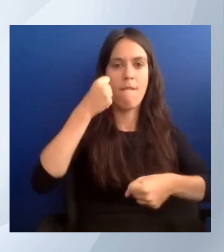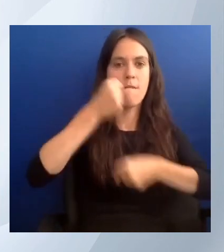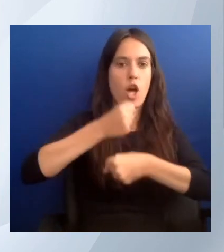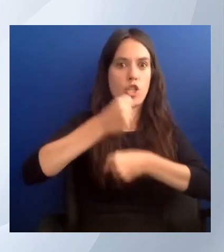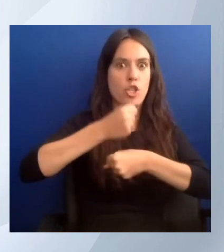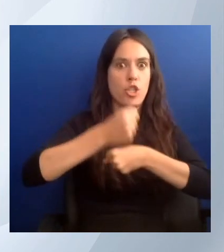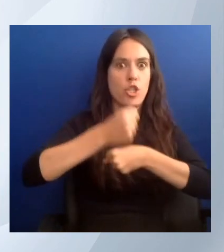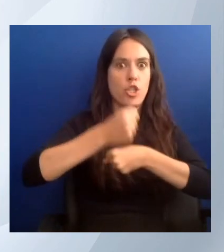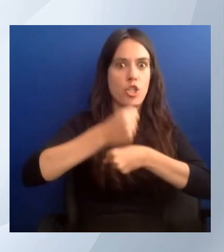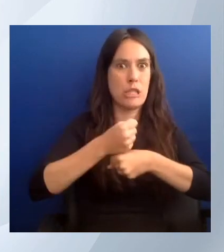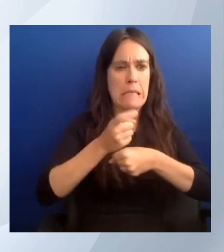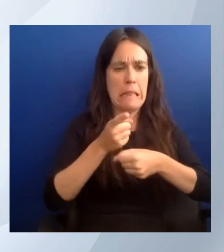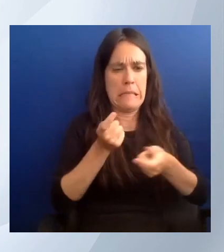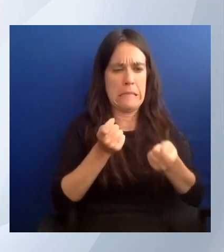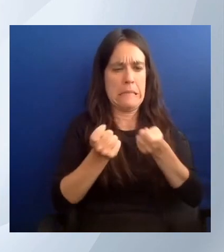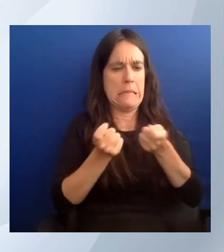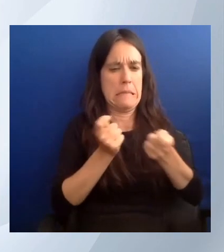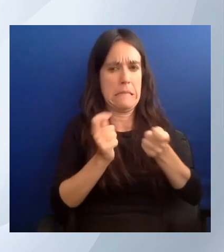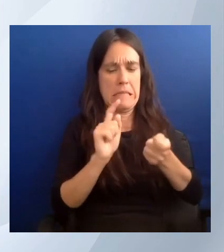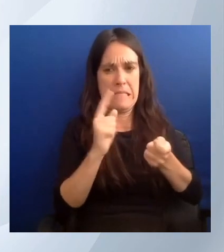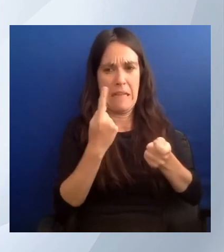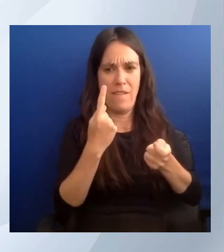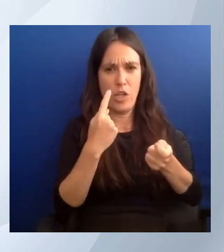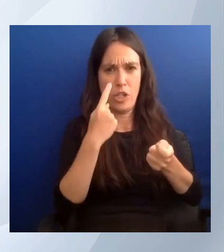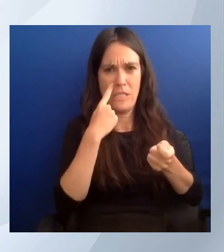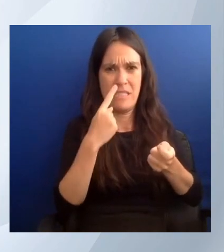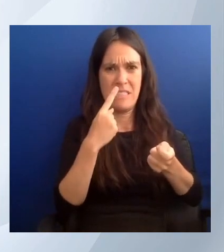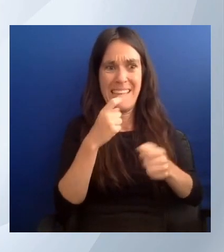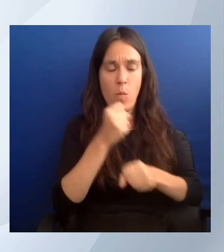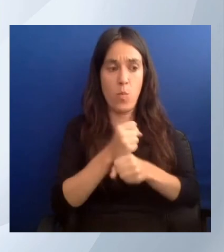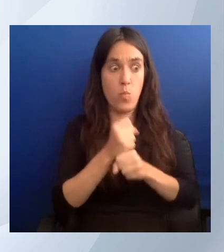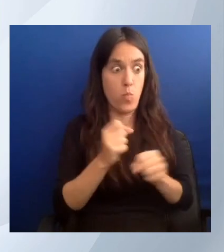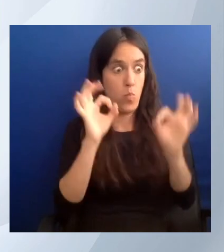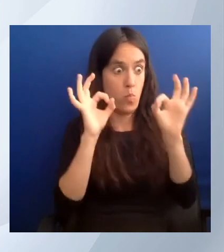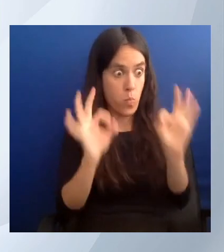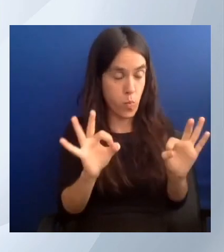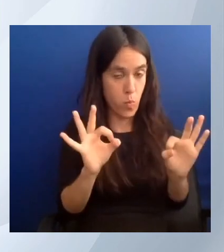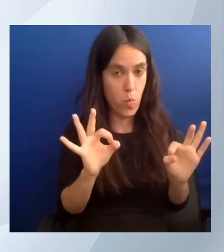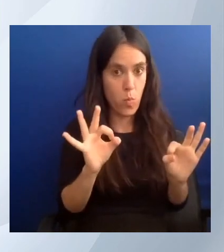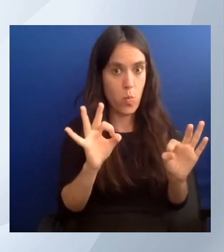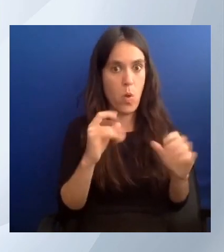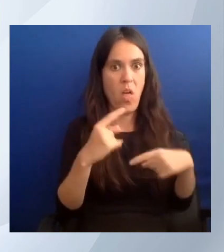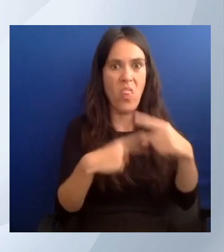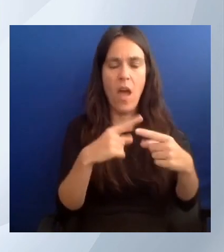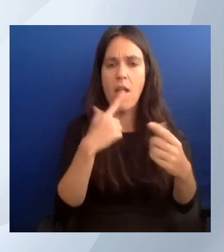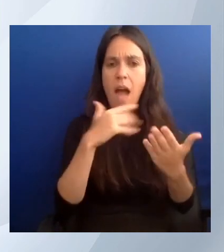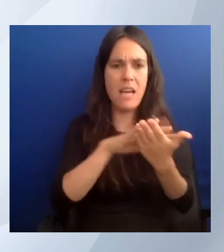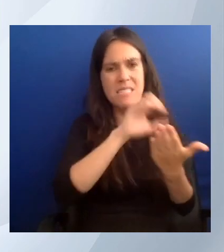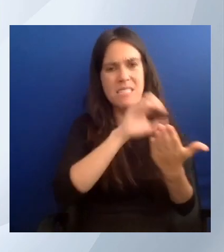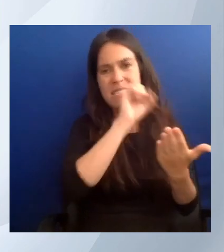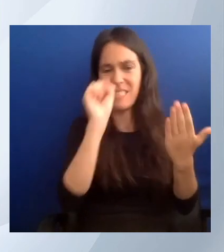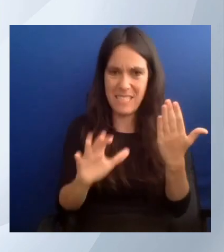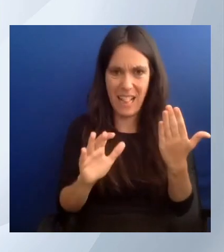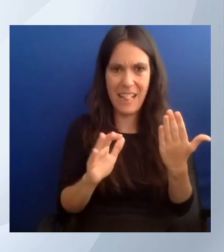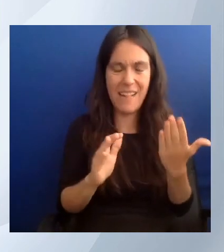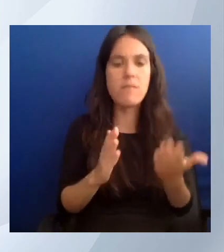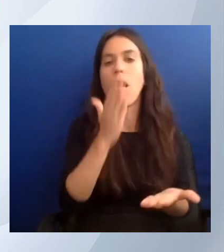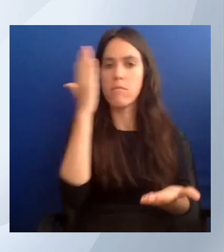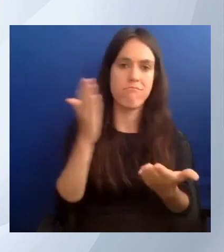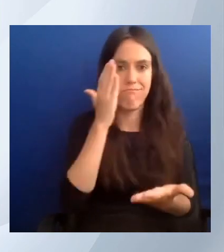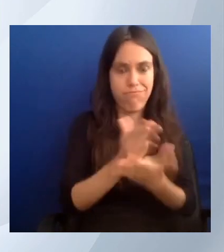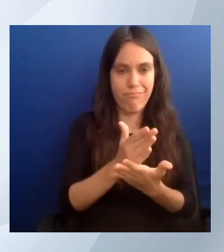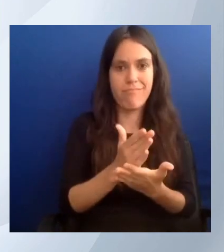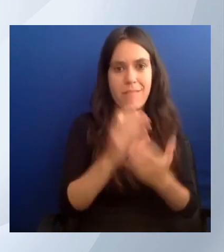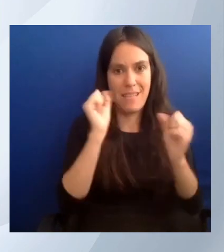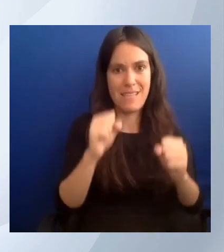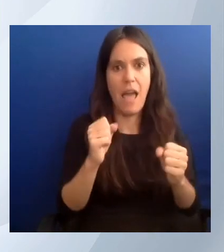Because really, I got it working once. It's like, yeah, okay, this is fine. This is what I want. So I'm going to delete it now, and I'm going to make sure I can recreate it from my notes.